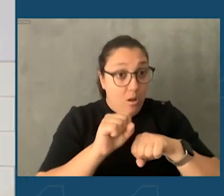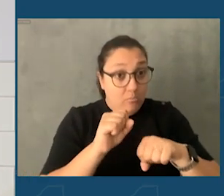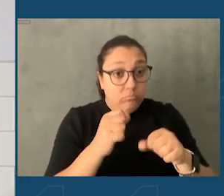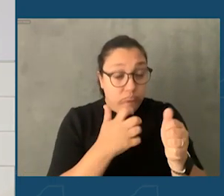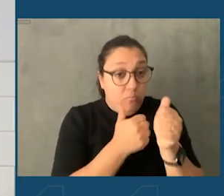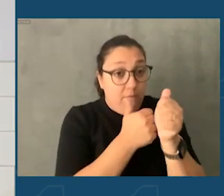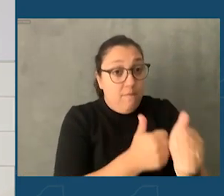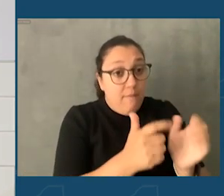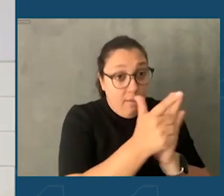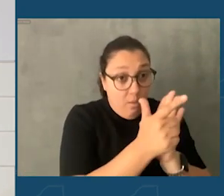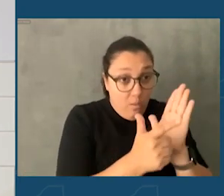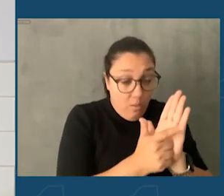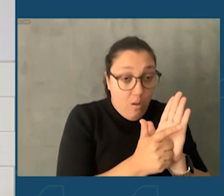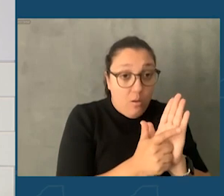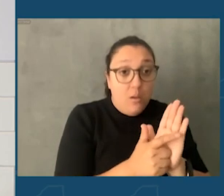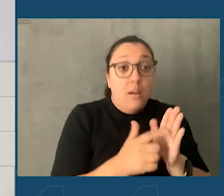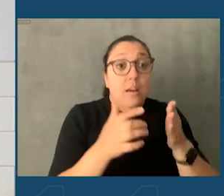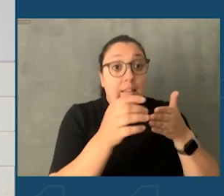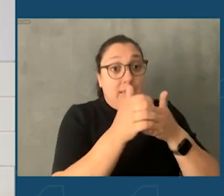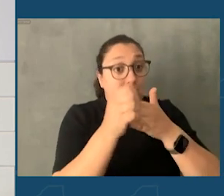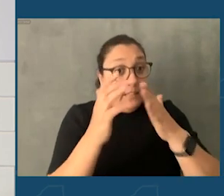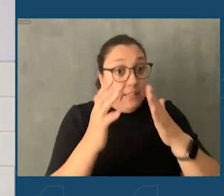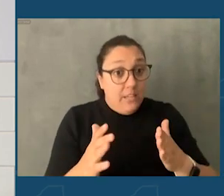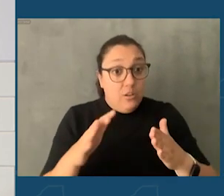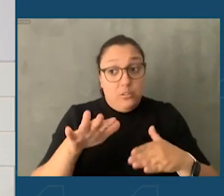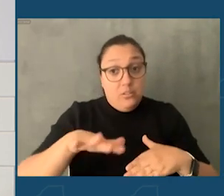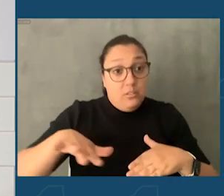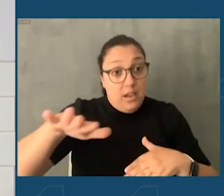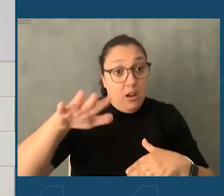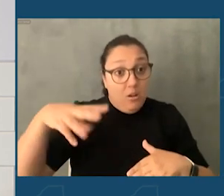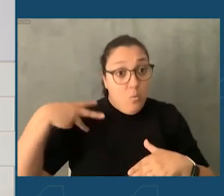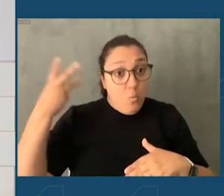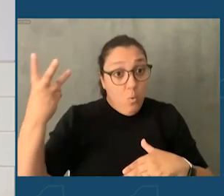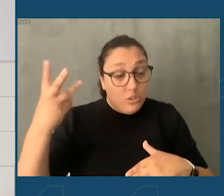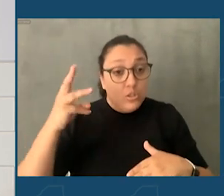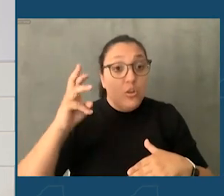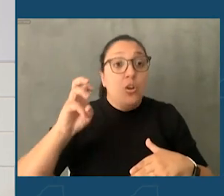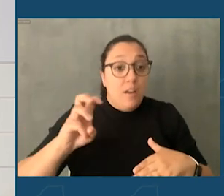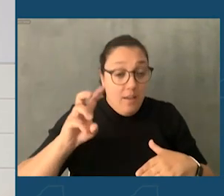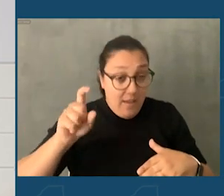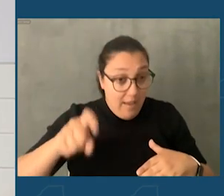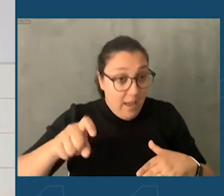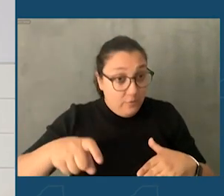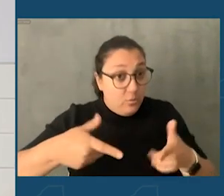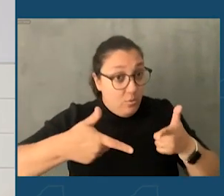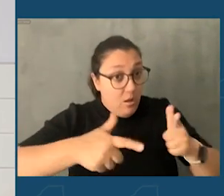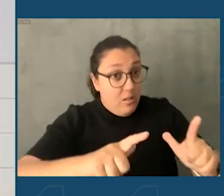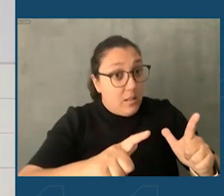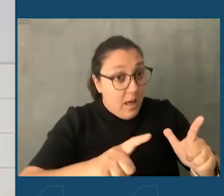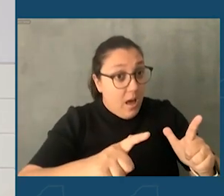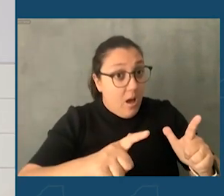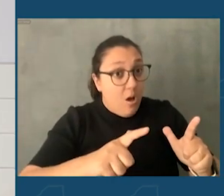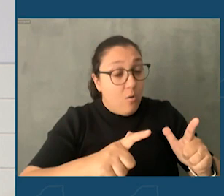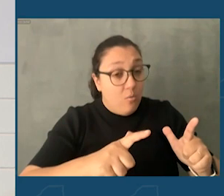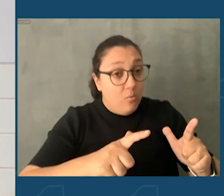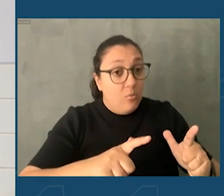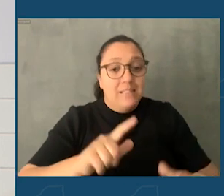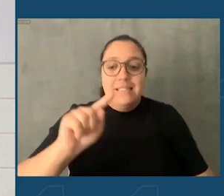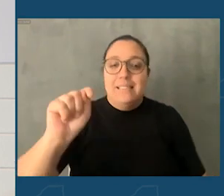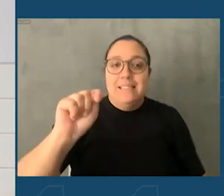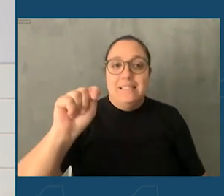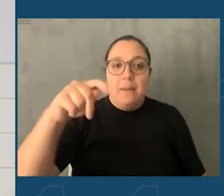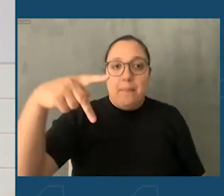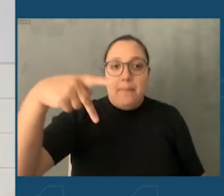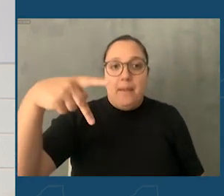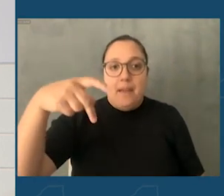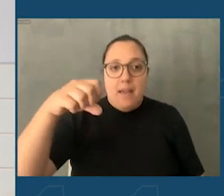in Washington must redesignate and extend temporary protective status, also known as TPS, and we